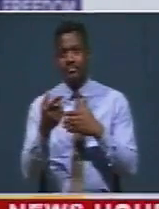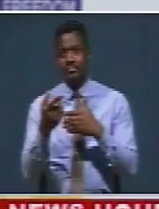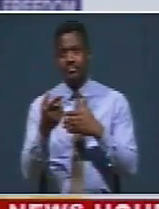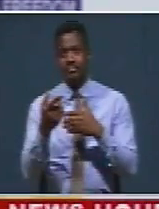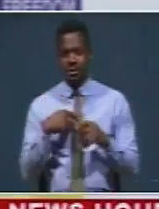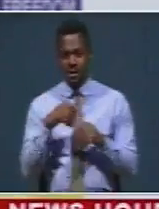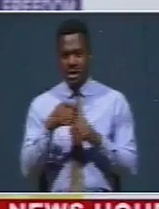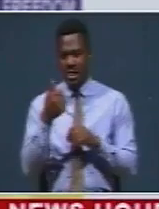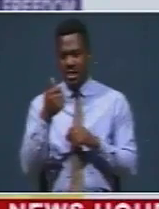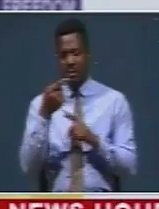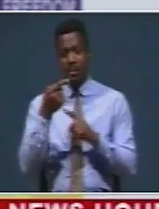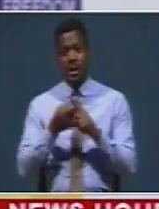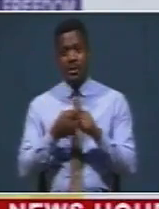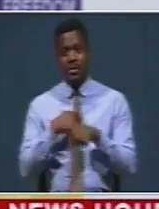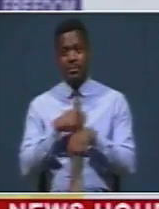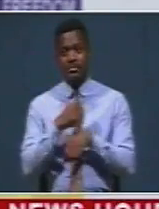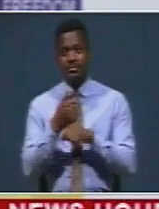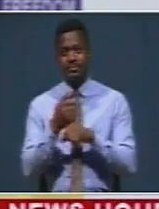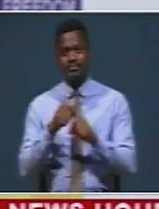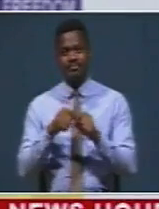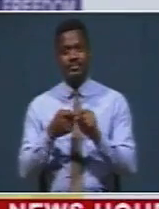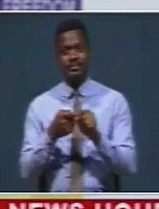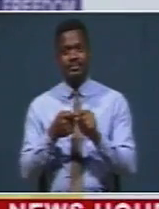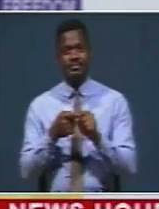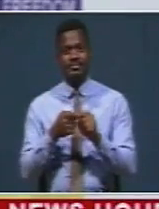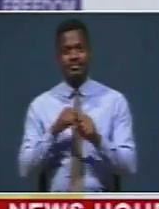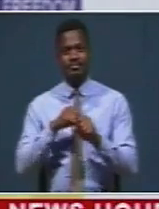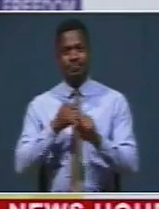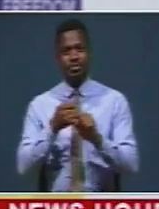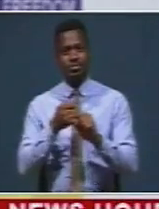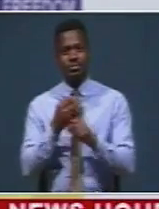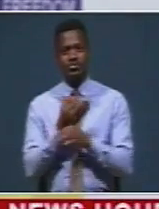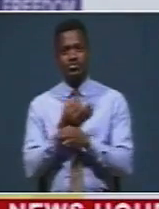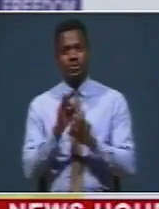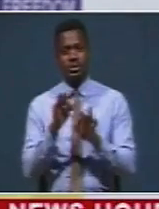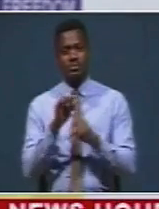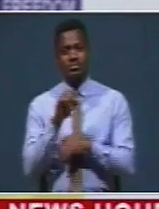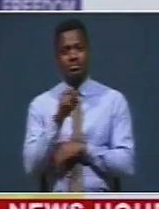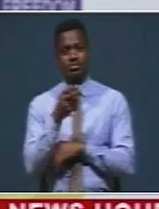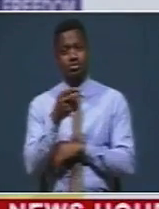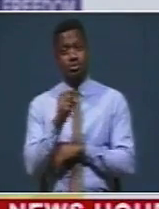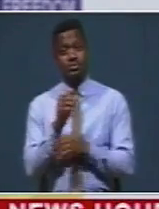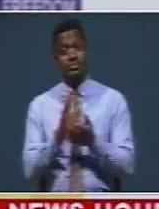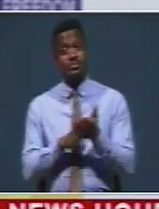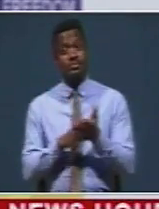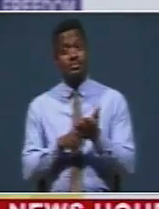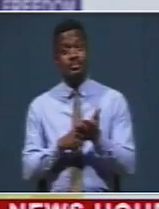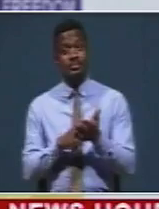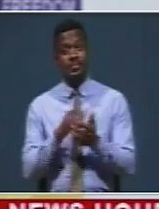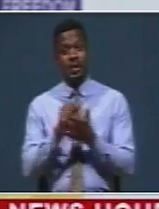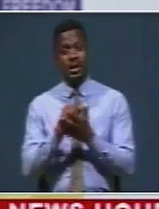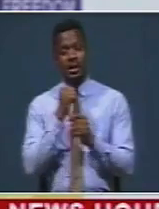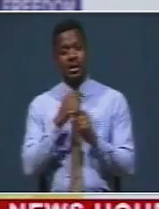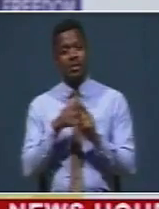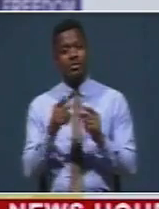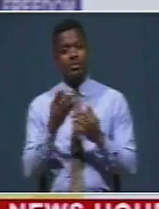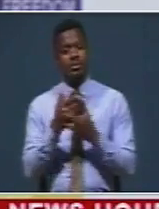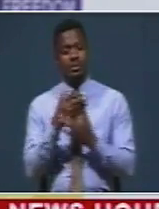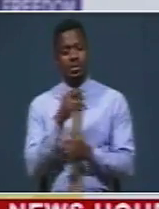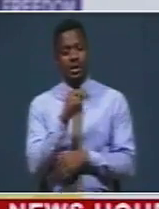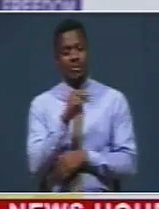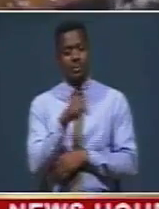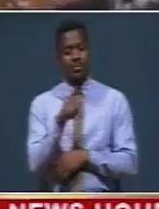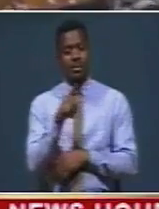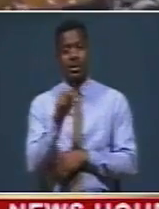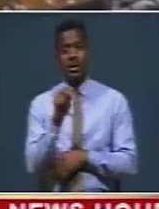Within 10 months of our coming into office, we implemented free senior high school. Ladies and gentlemen, that is the difference between the NDC and the